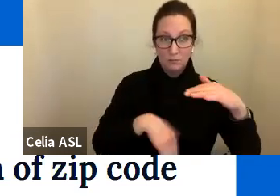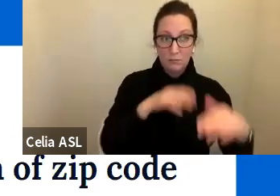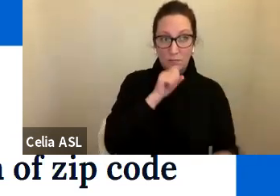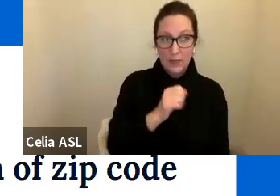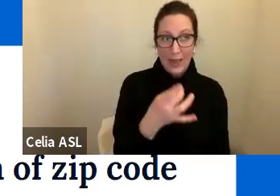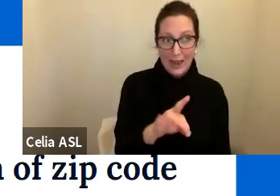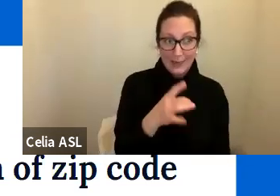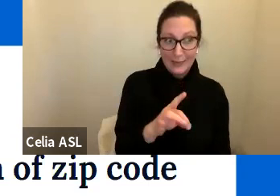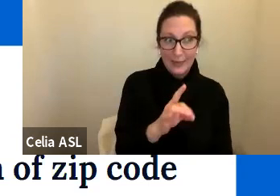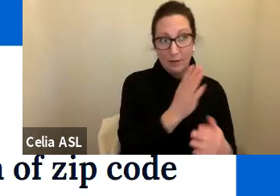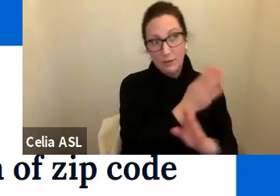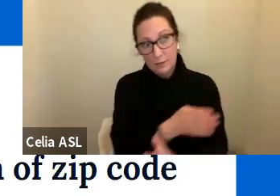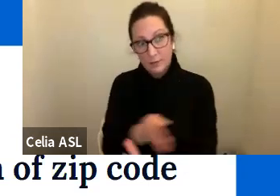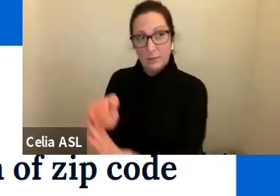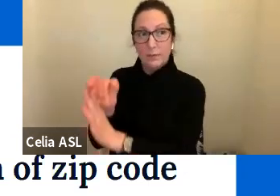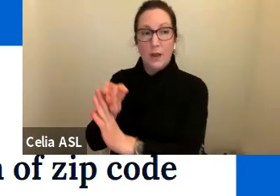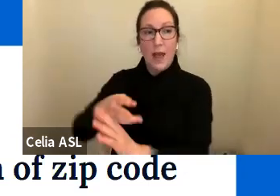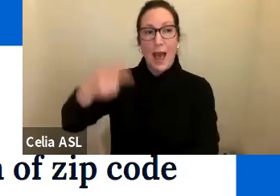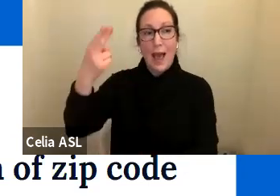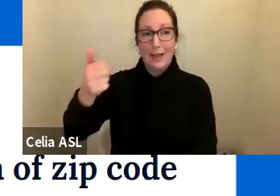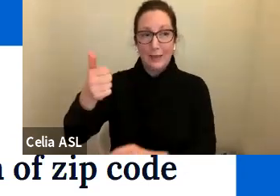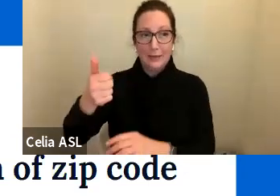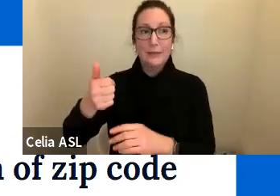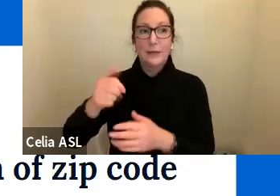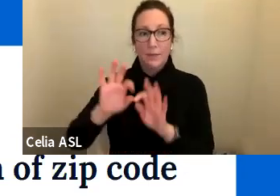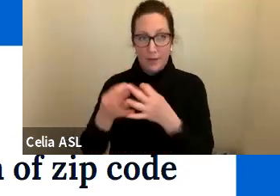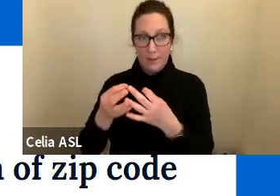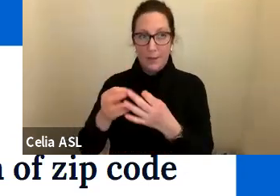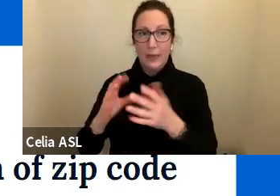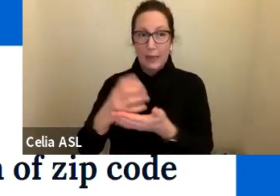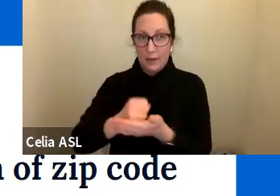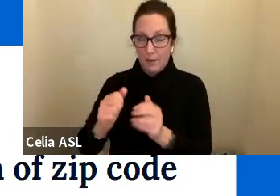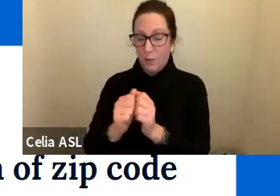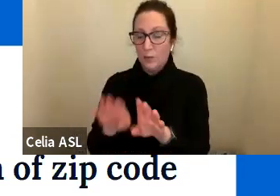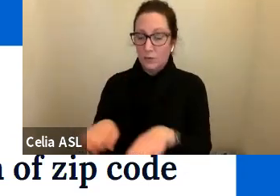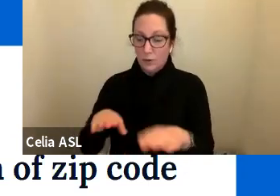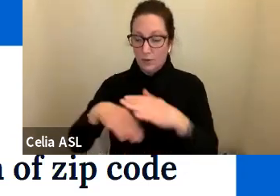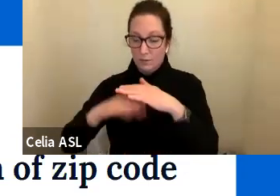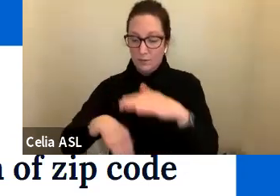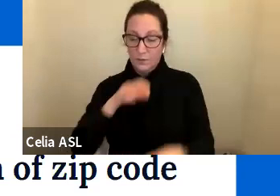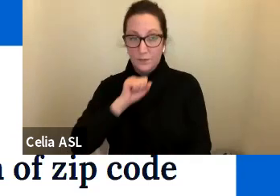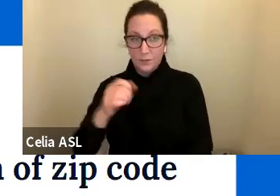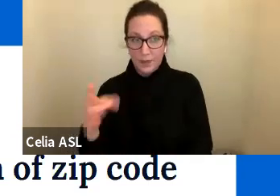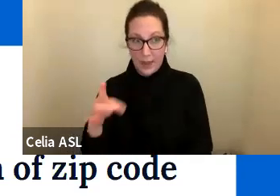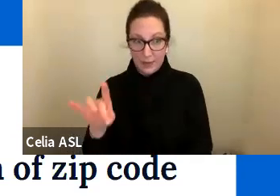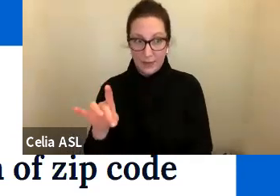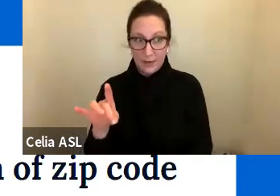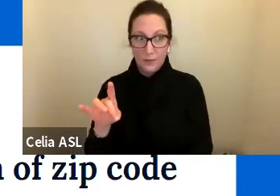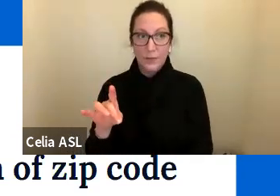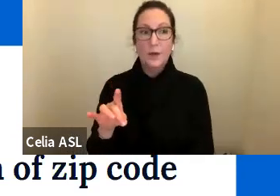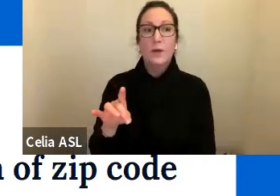median family income with children under the age of 18. Students from the zip code with the lowest